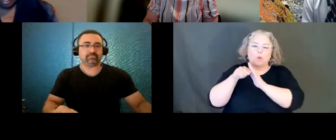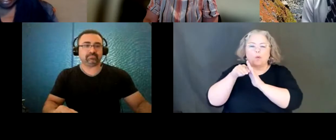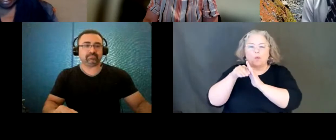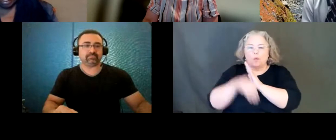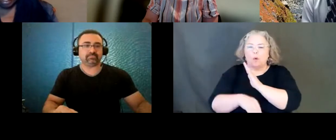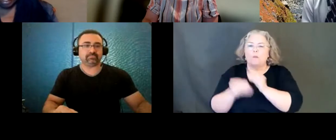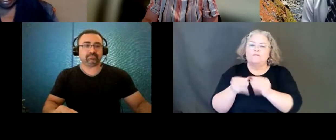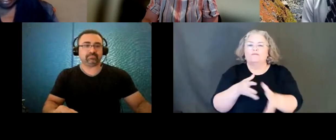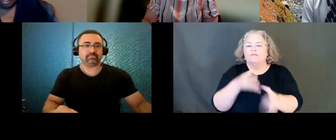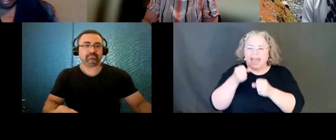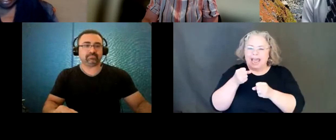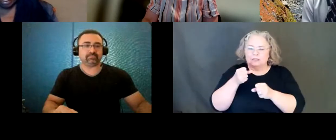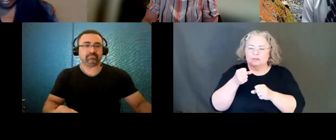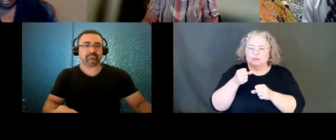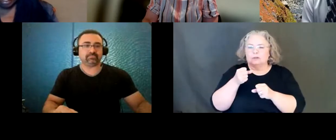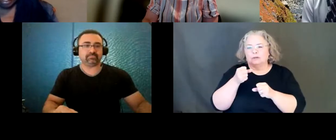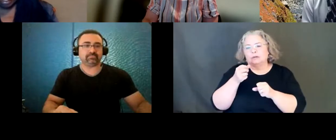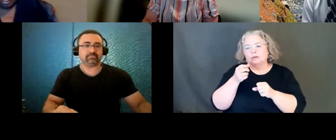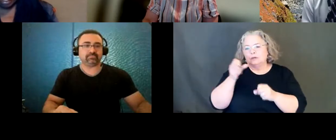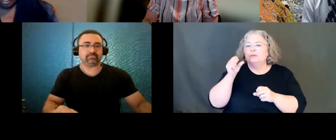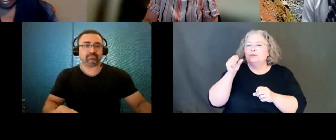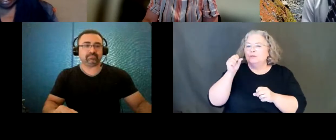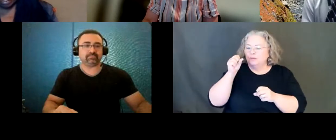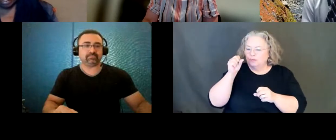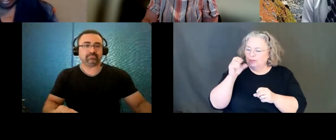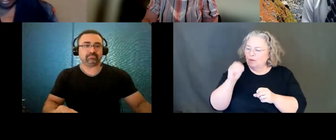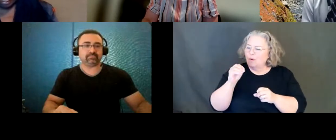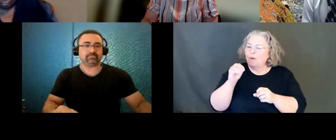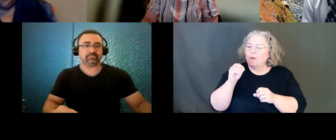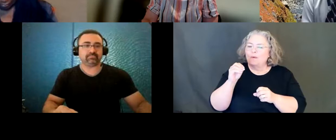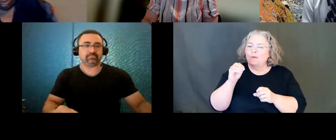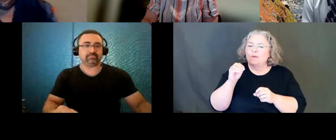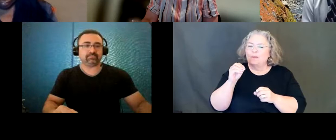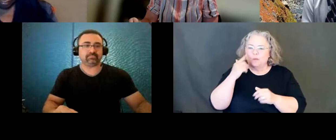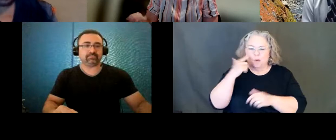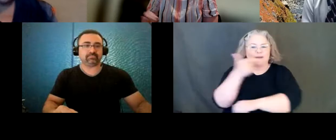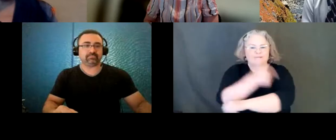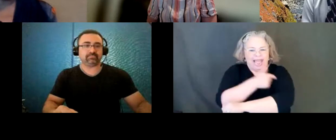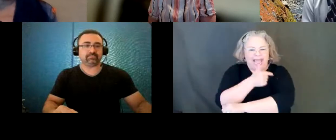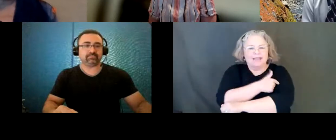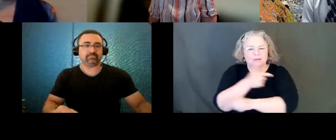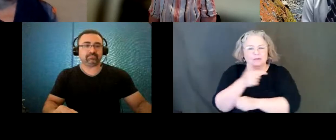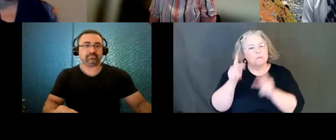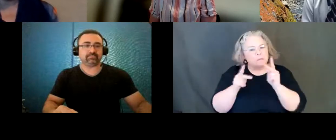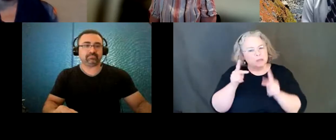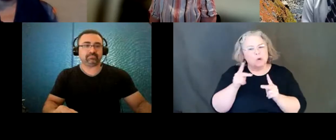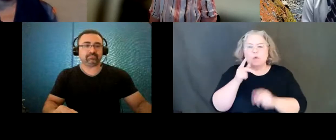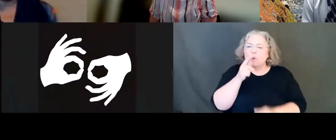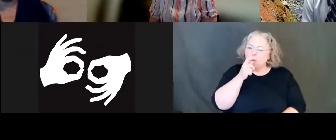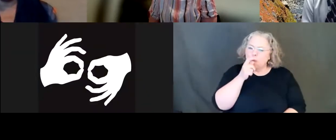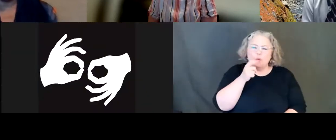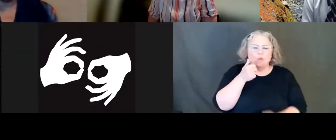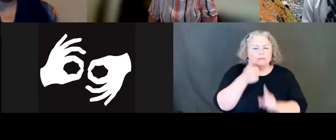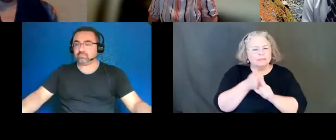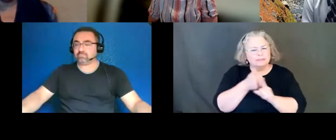rapidly even than with the vaccine. And so that's why we're vaccinating even people who have